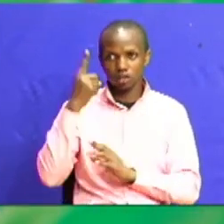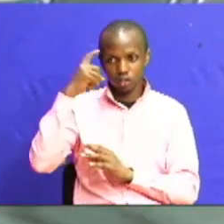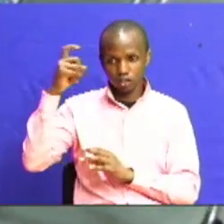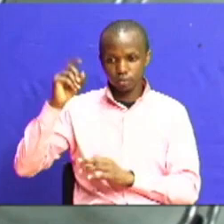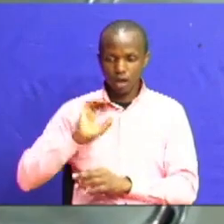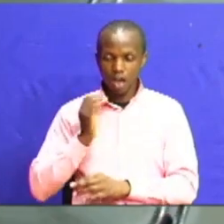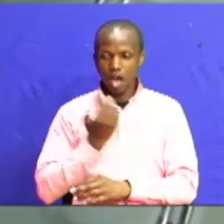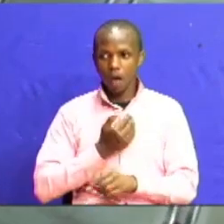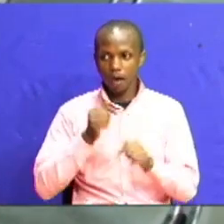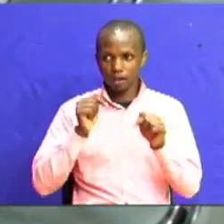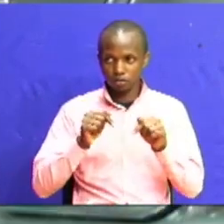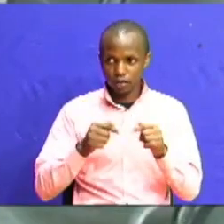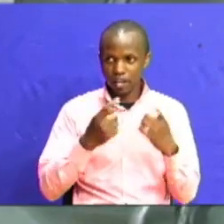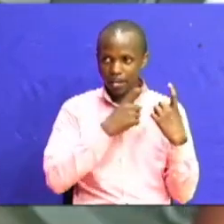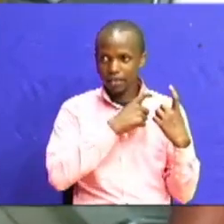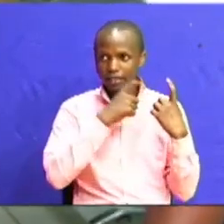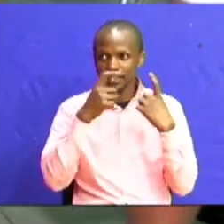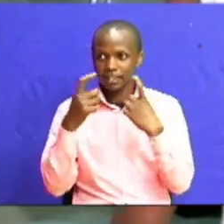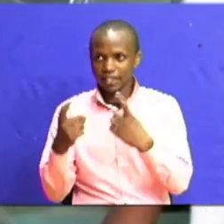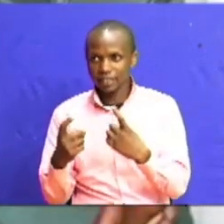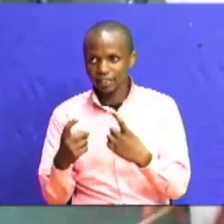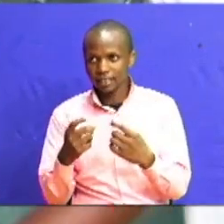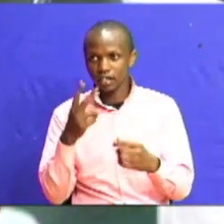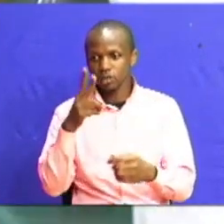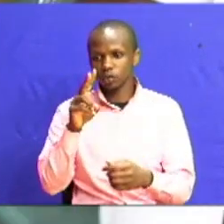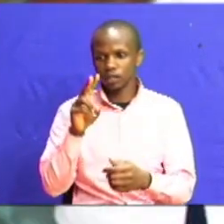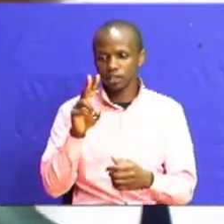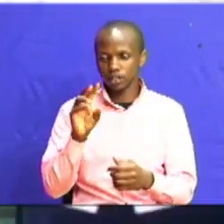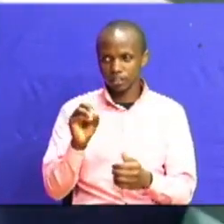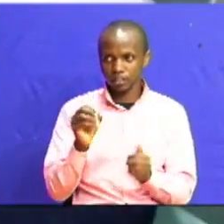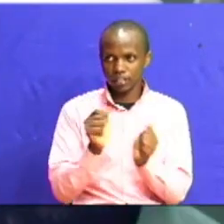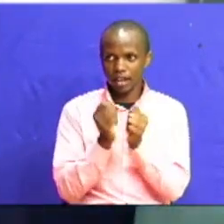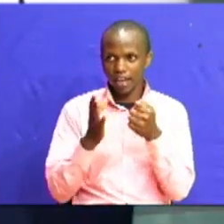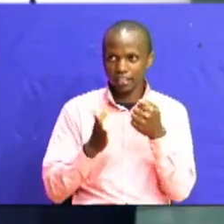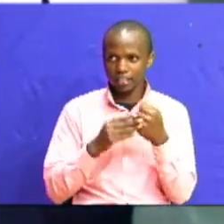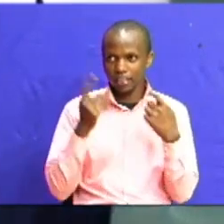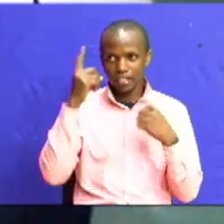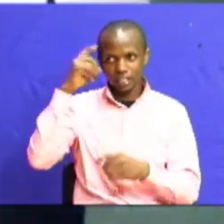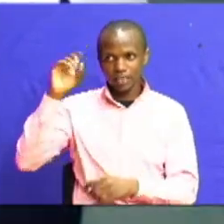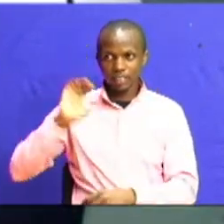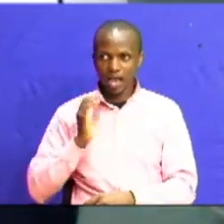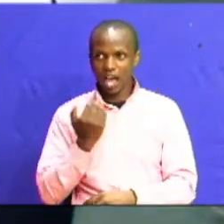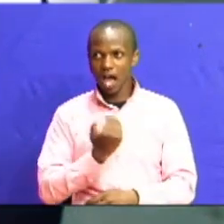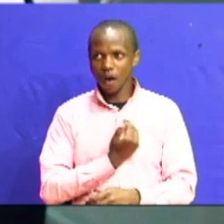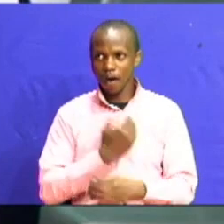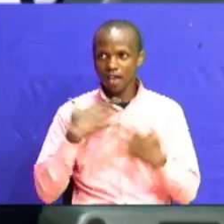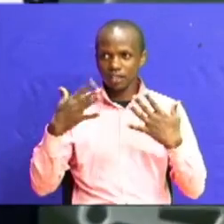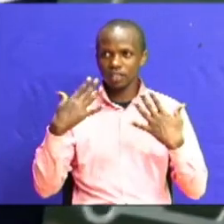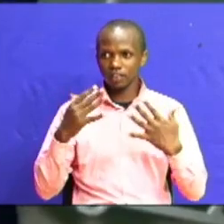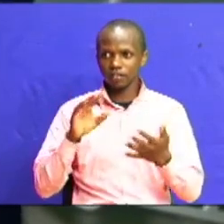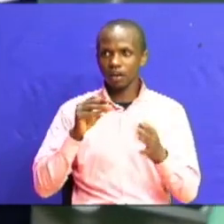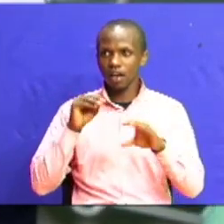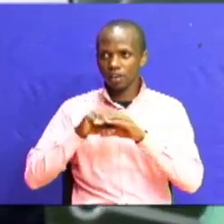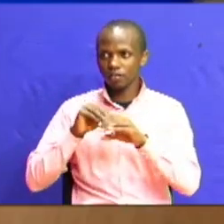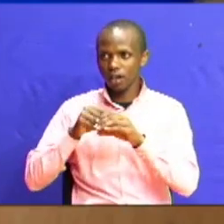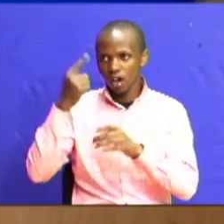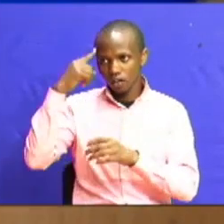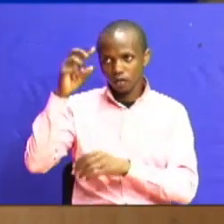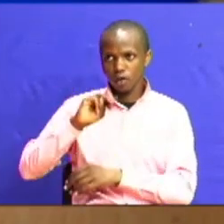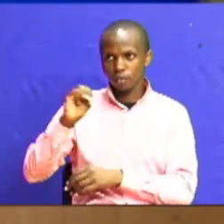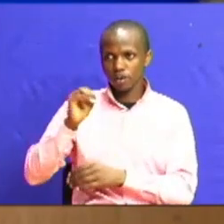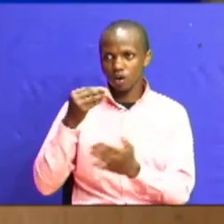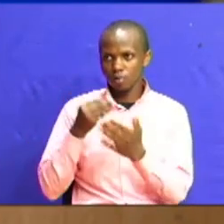today. Since its inception in 2019, Ndoto Zetu has seen Safaricom Foundation invest 271 million Kenyan